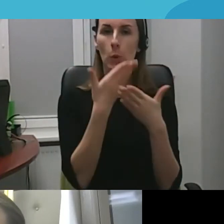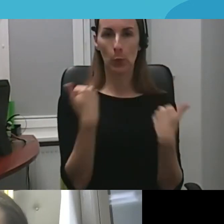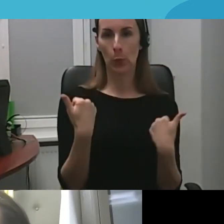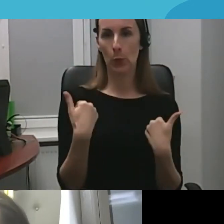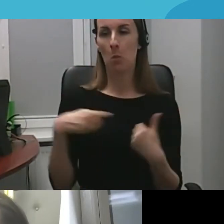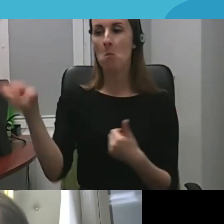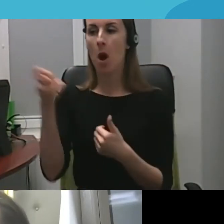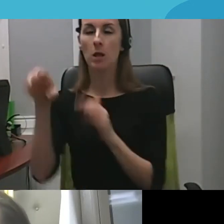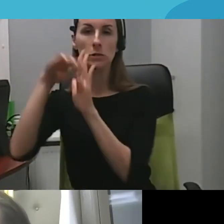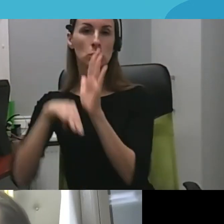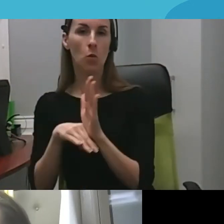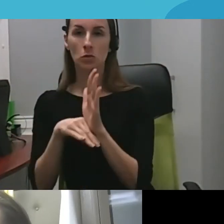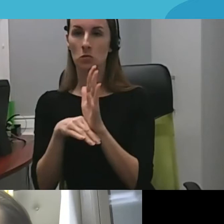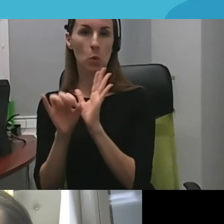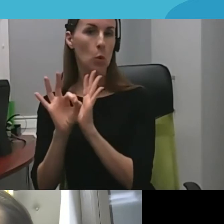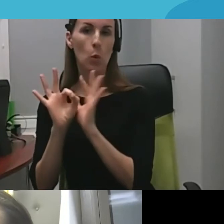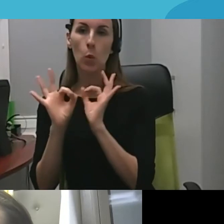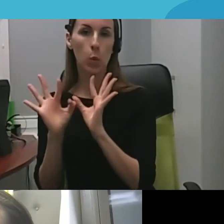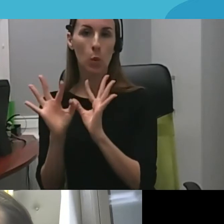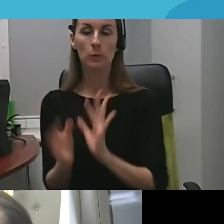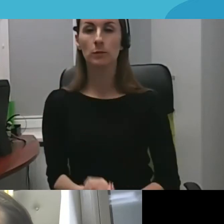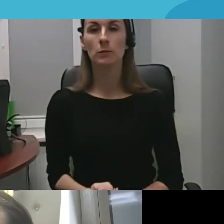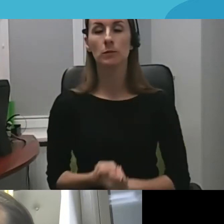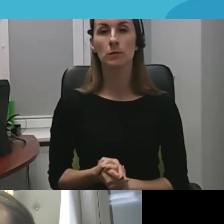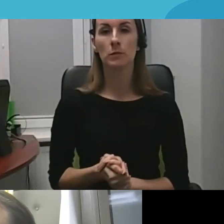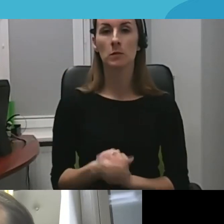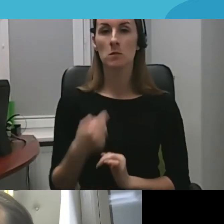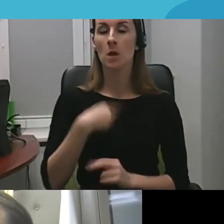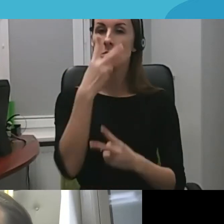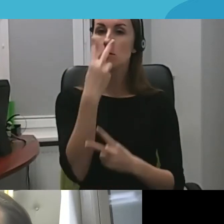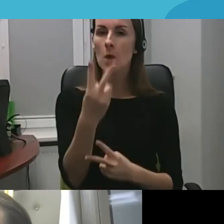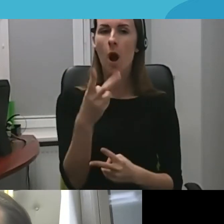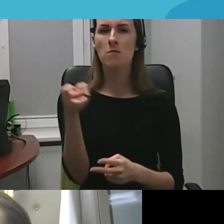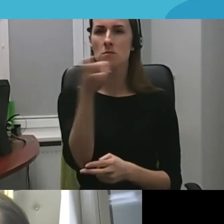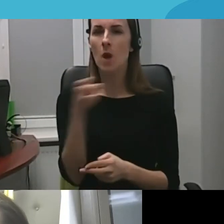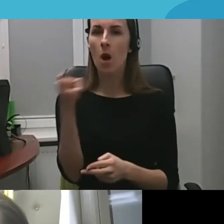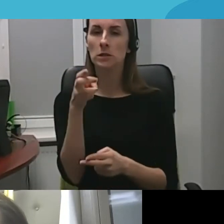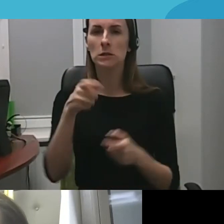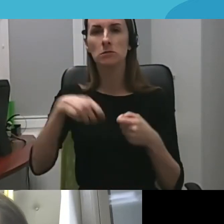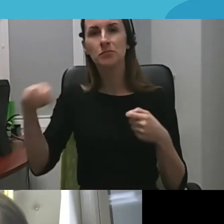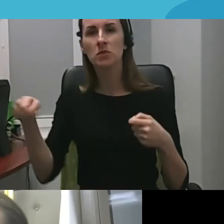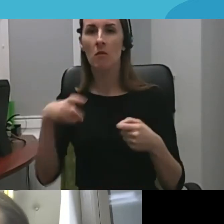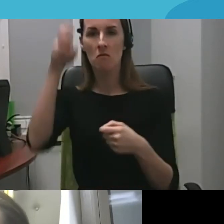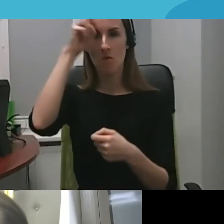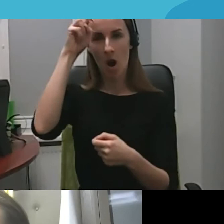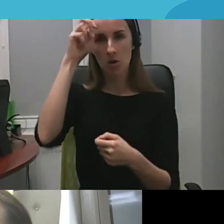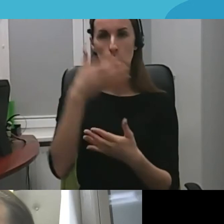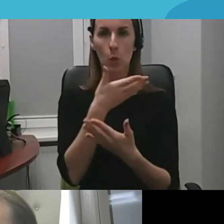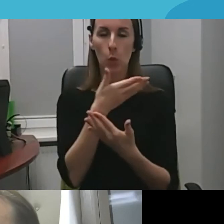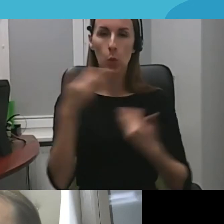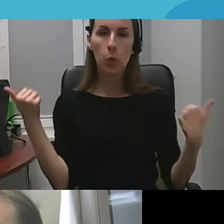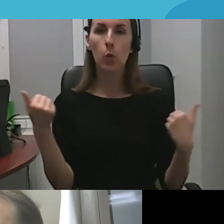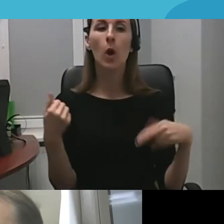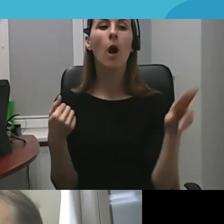that actually there is no judicial authority in Belarus which is capable to not only